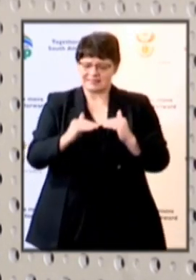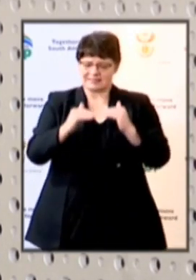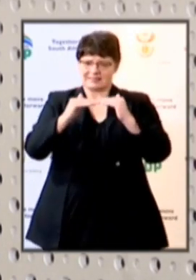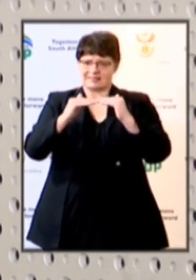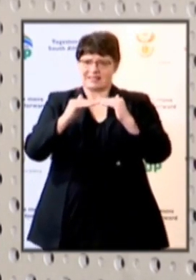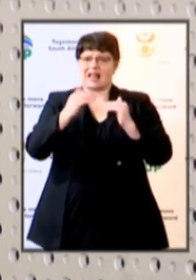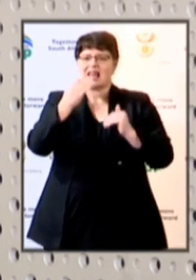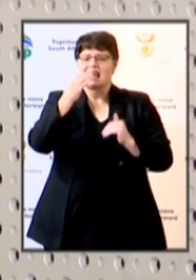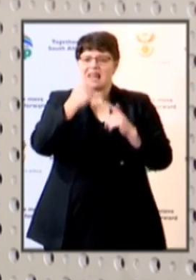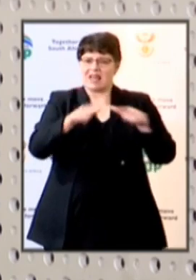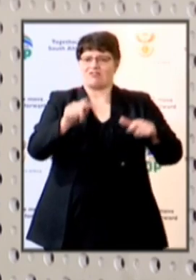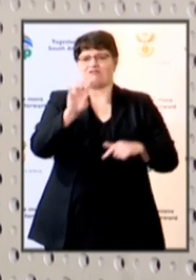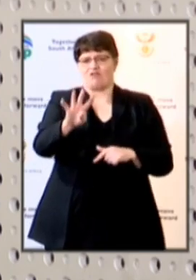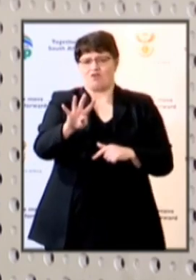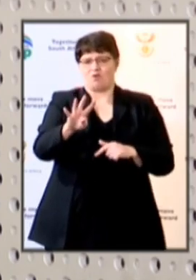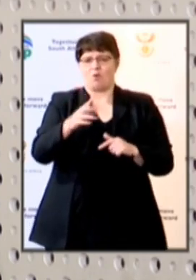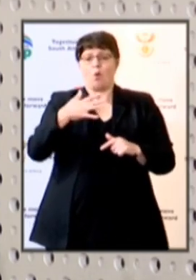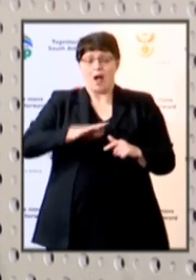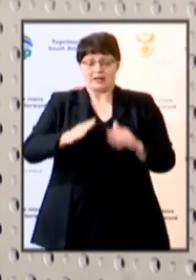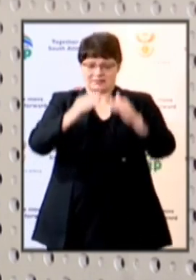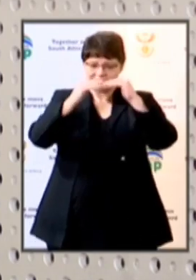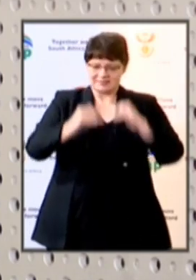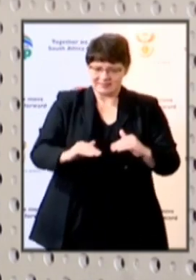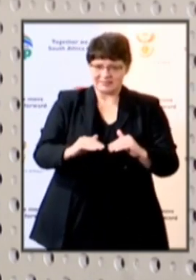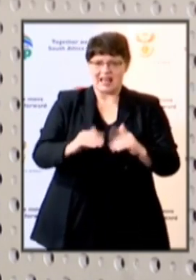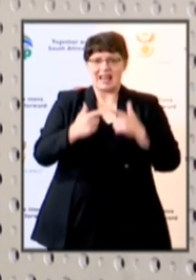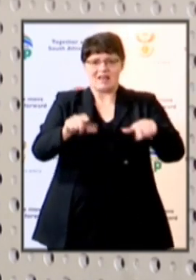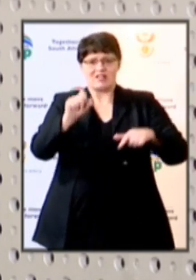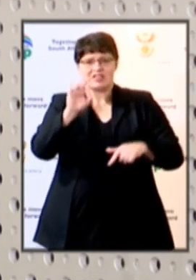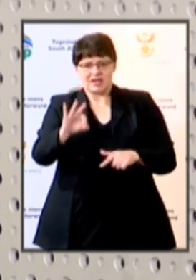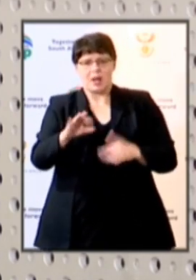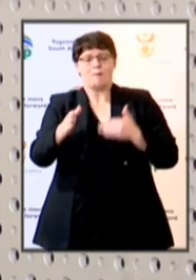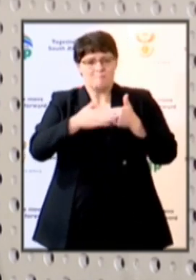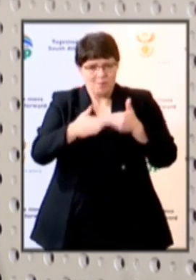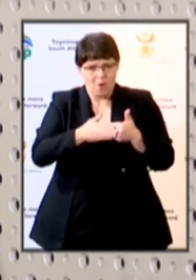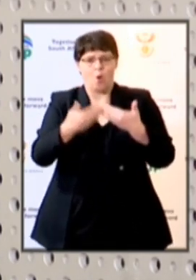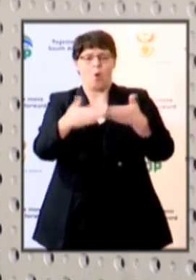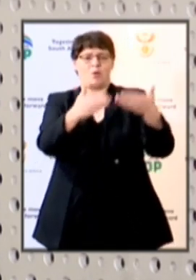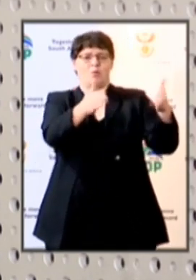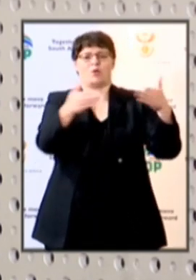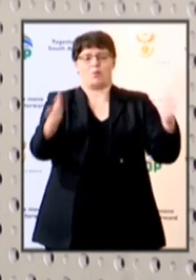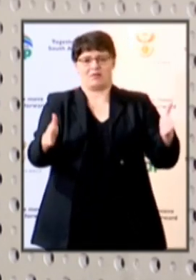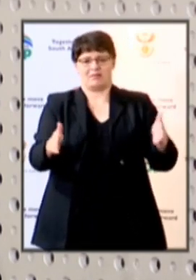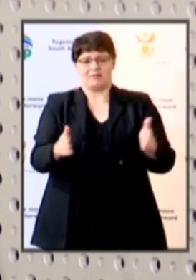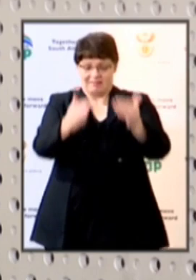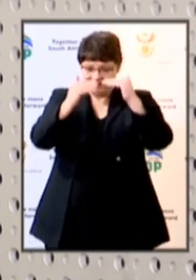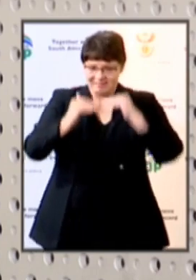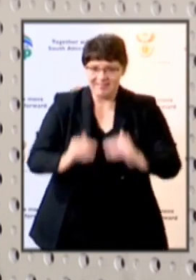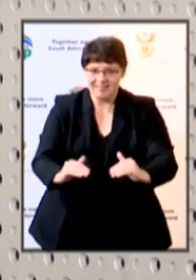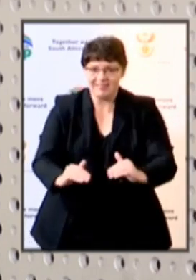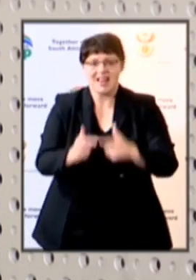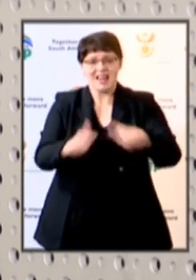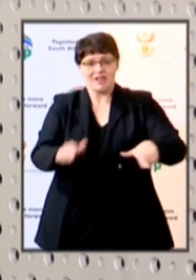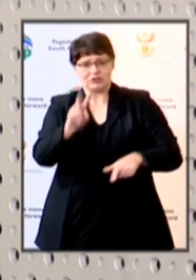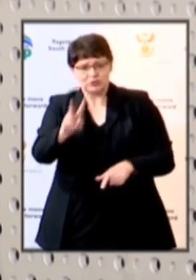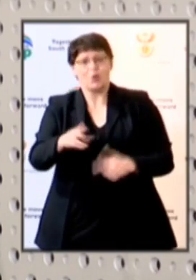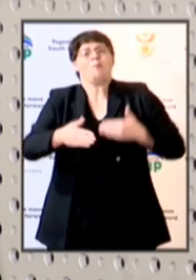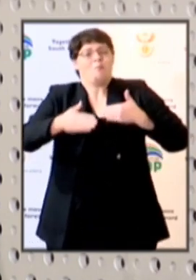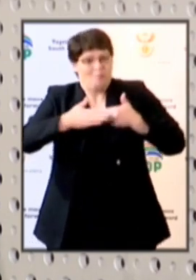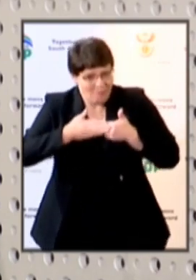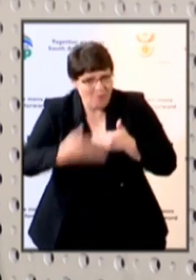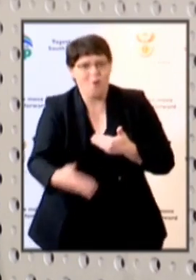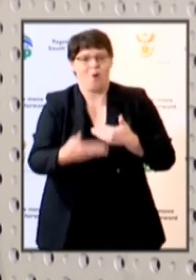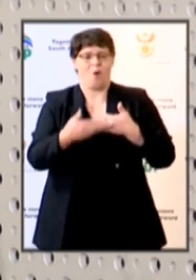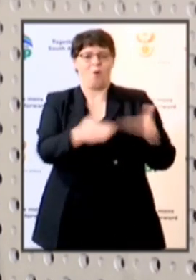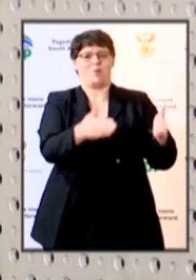more activities open. If we get it to level 2, further activities open. So the big focus must be on trying to bring the risk